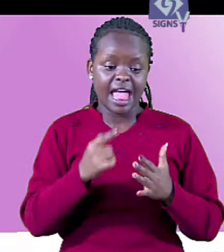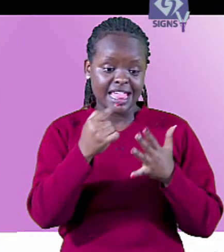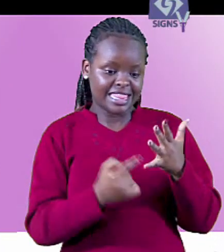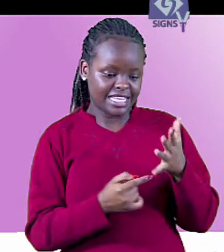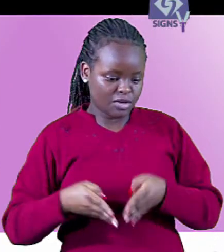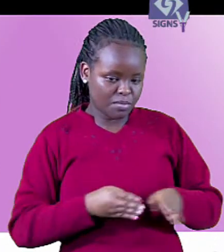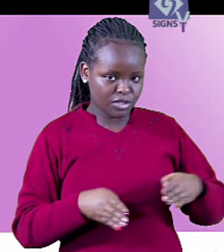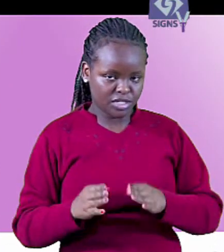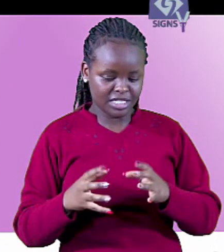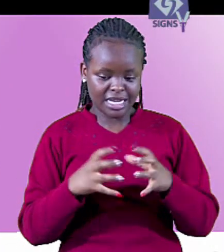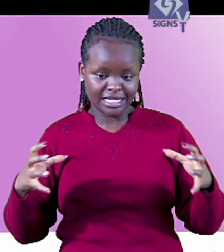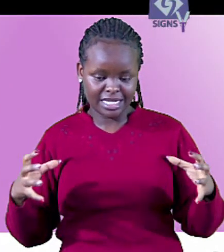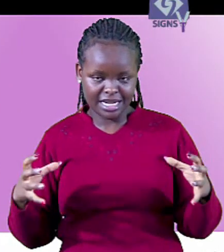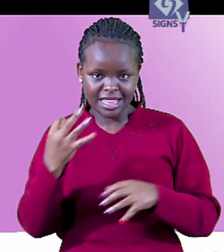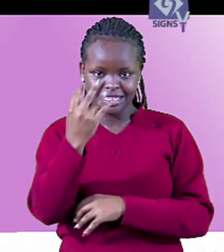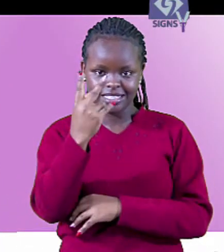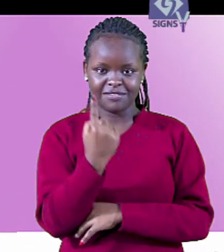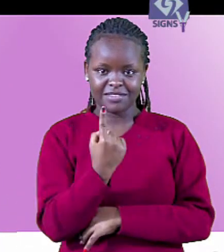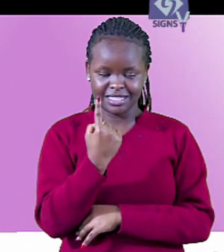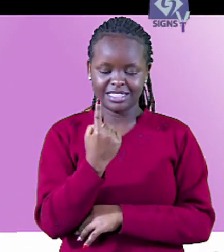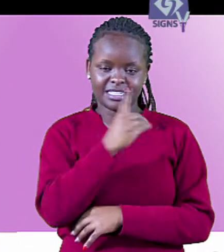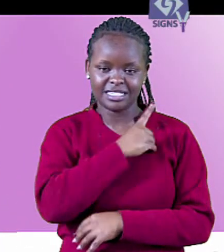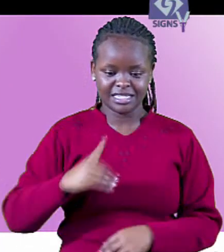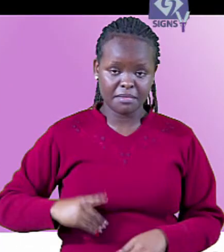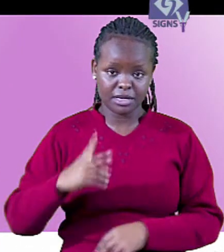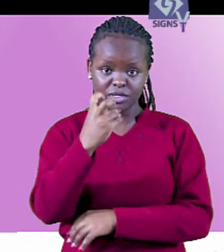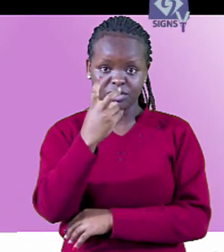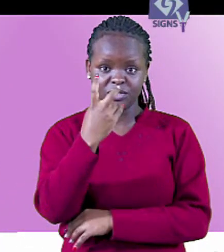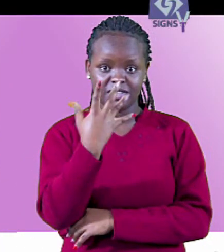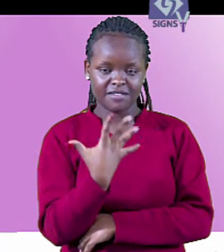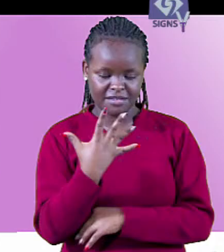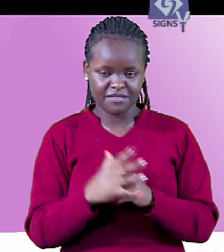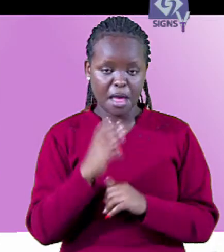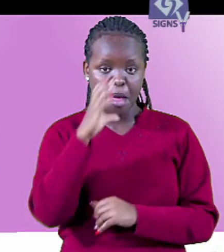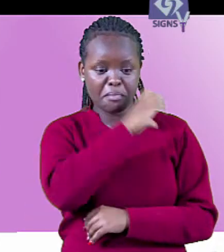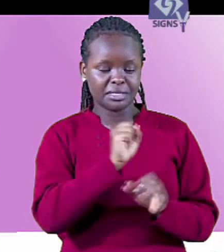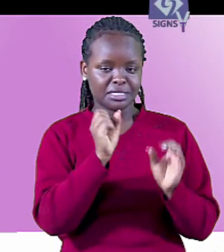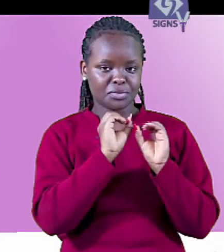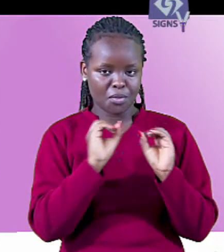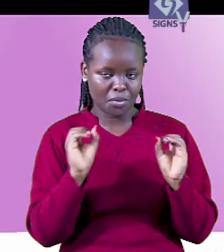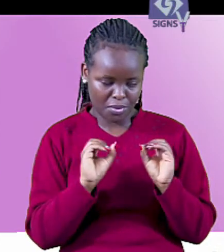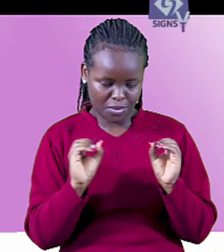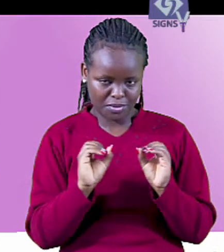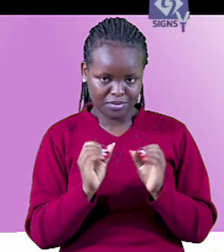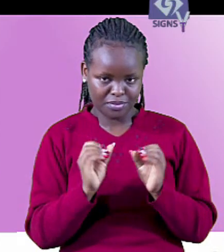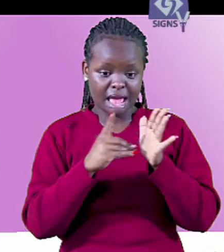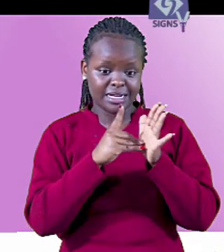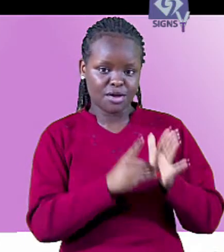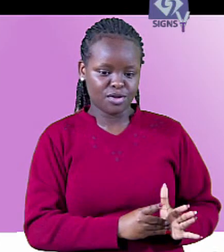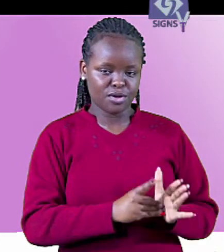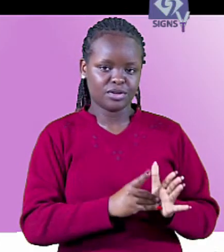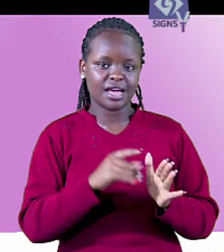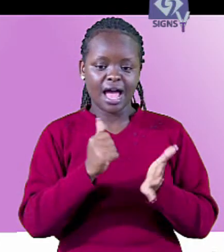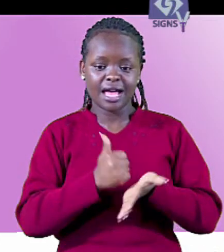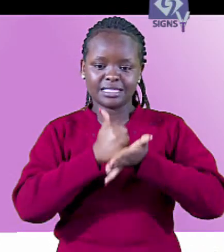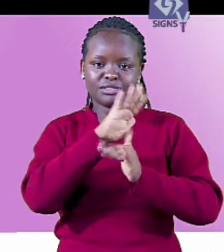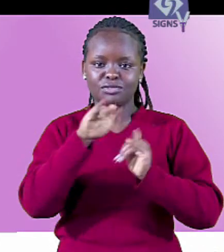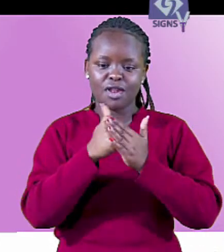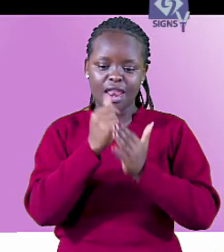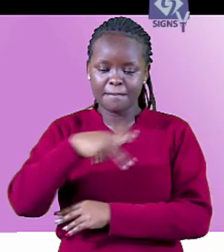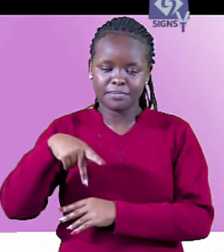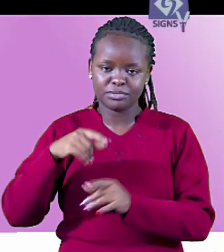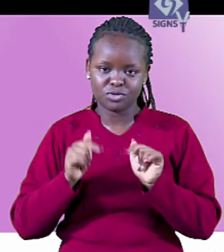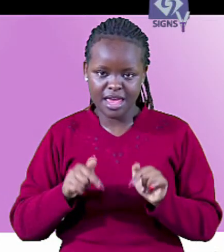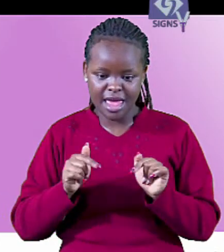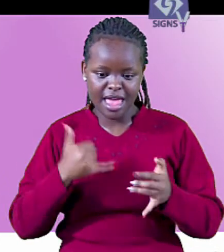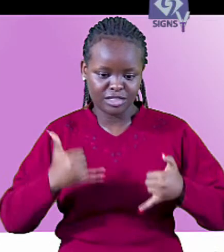Hospital. This opportunity is extended up to 31st December 2025. Don't miss out. Download the AssistAll